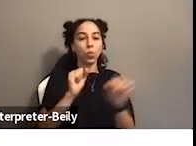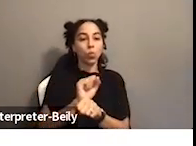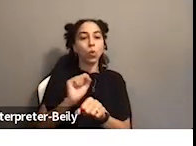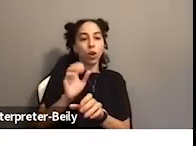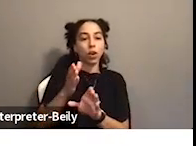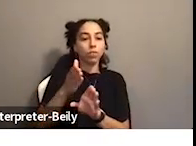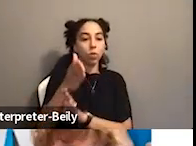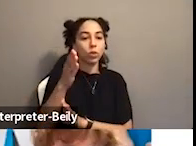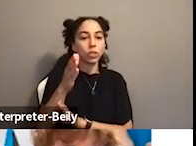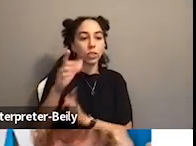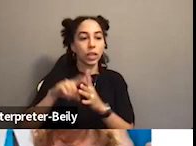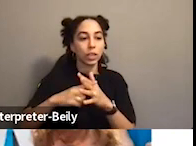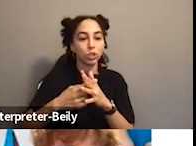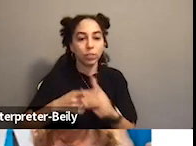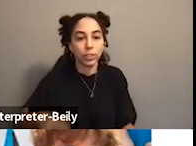Next screen.